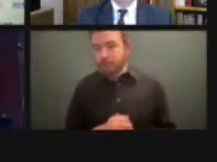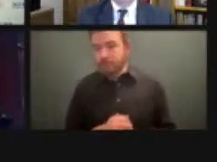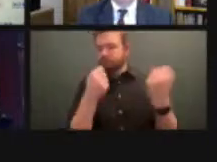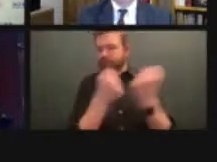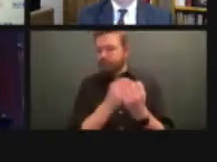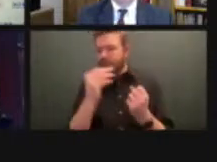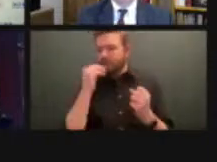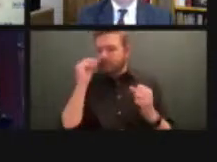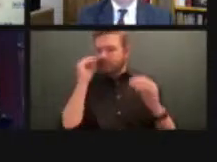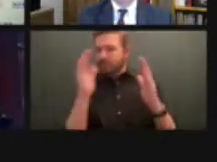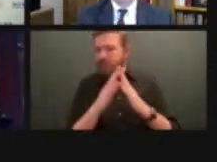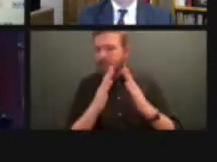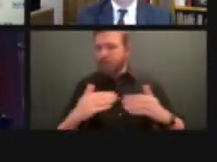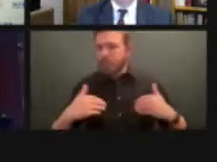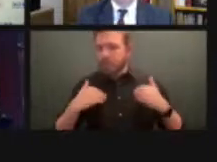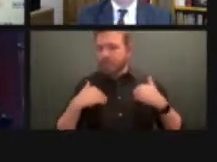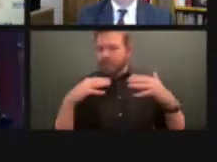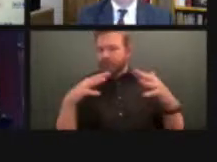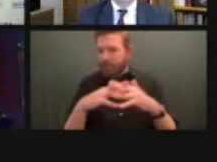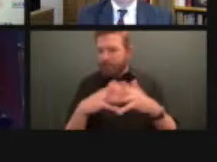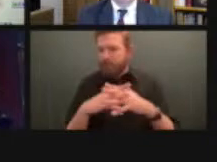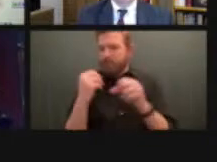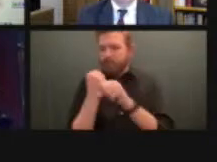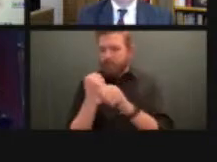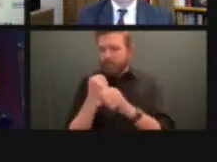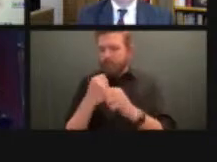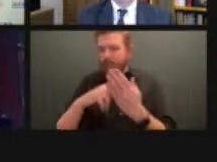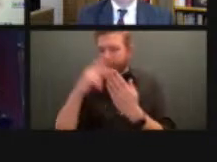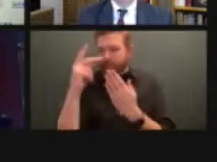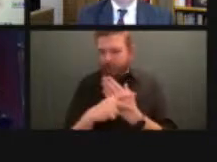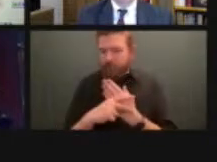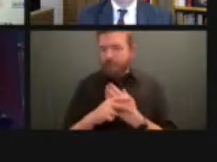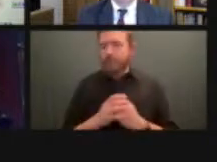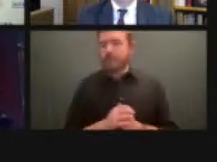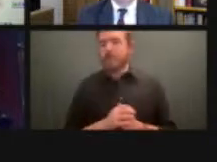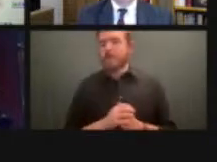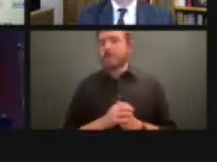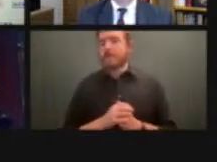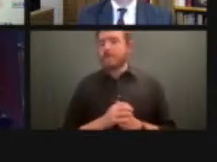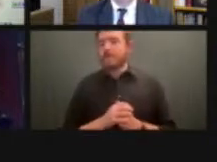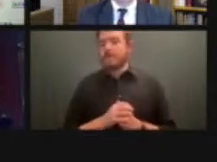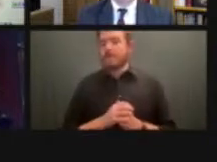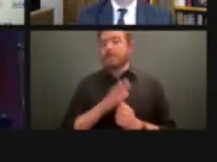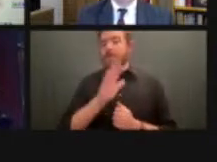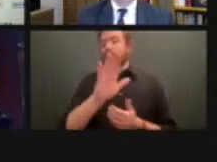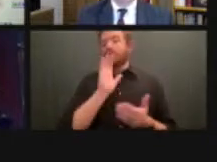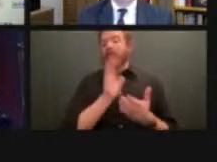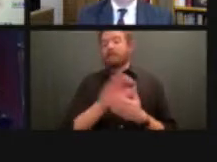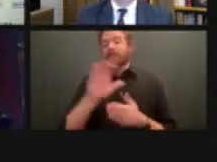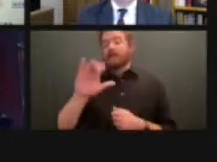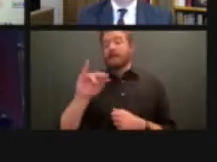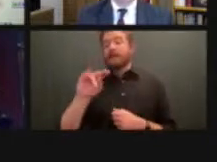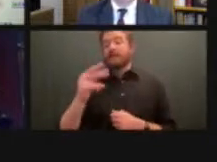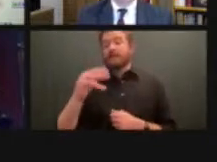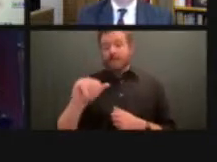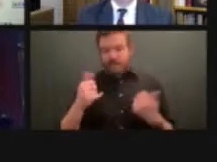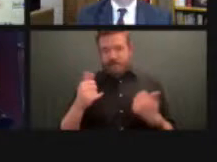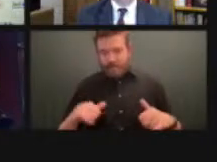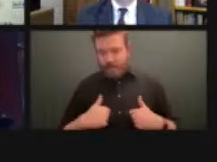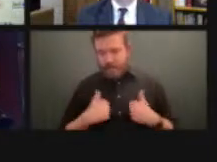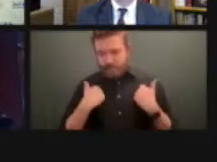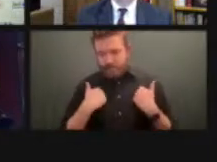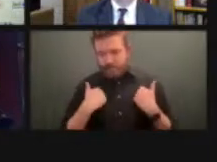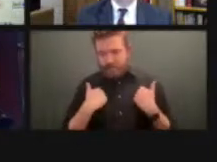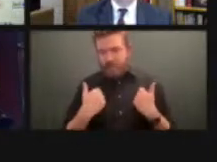programs. He left behind his wife, Cynthia, I'll come back to her in a minute, and his sons, Dennis Jr. and Ryan, and I had the great honor of speaking with